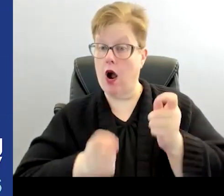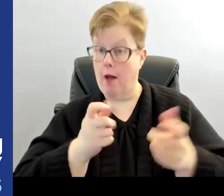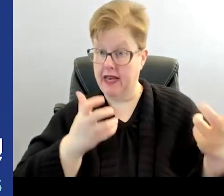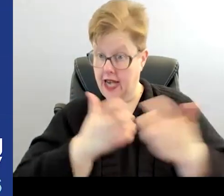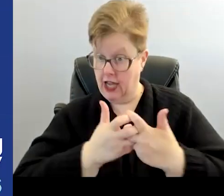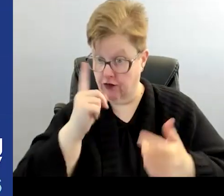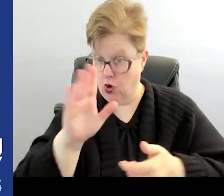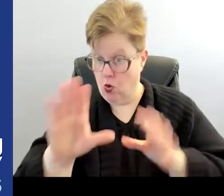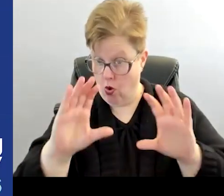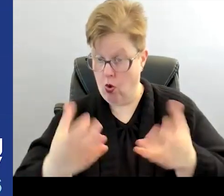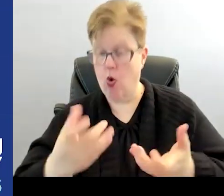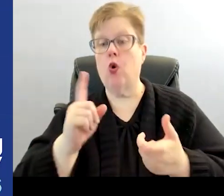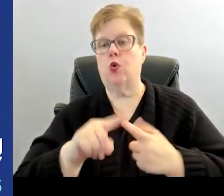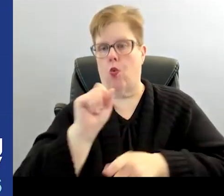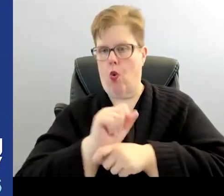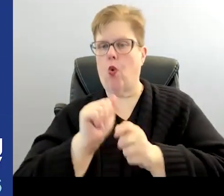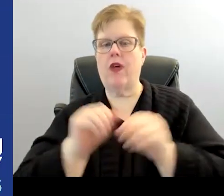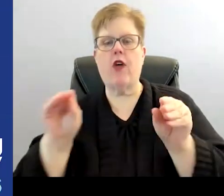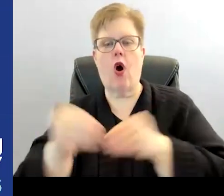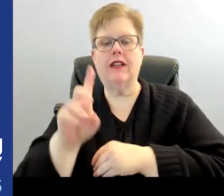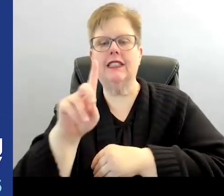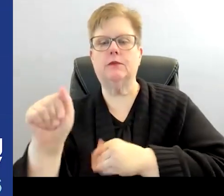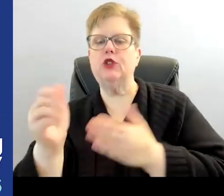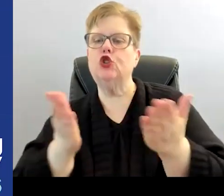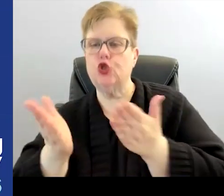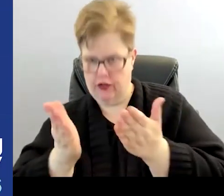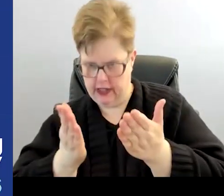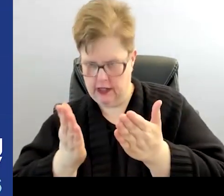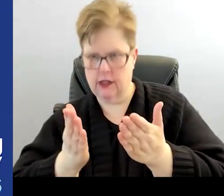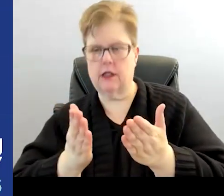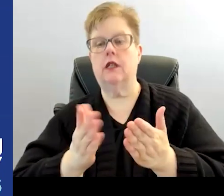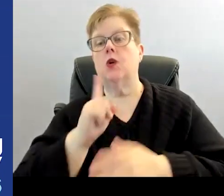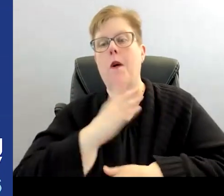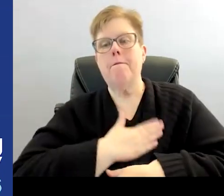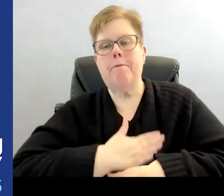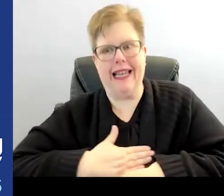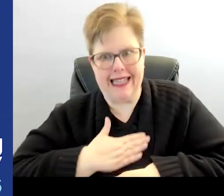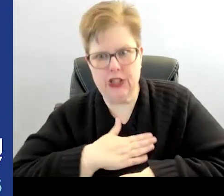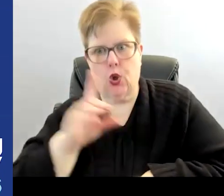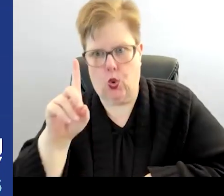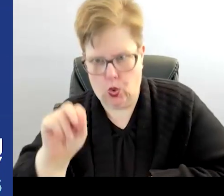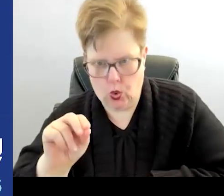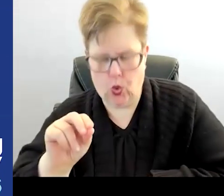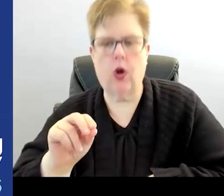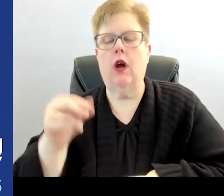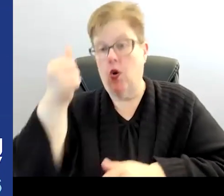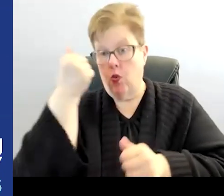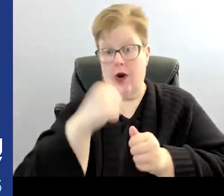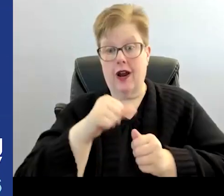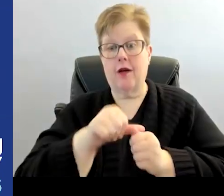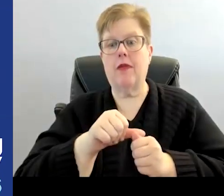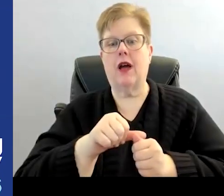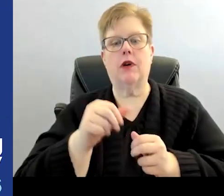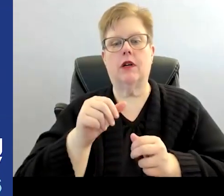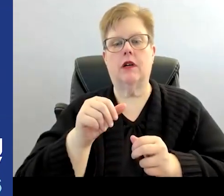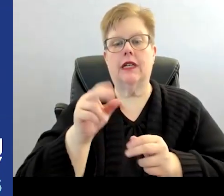courses to work with the Office of Disability Services. So, please do. And remember that temporary